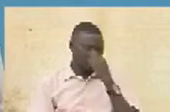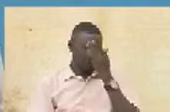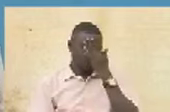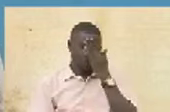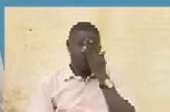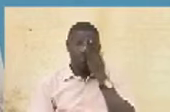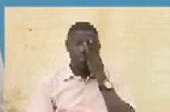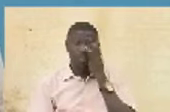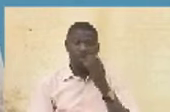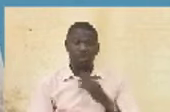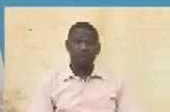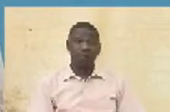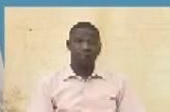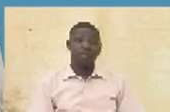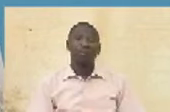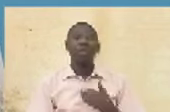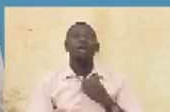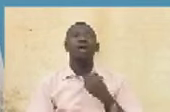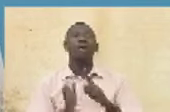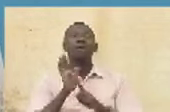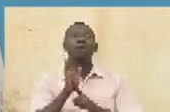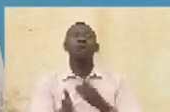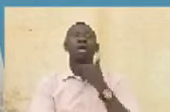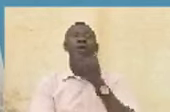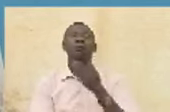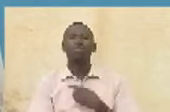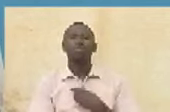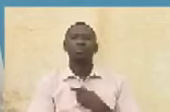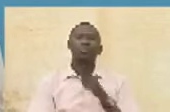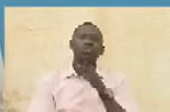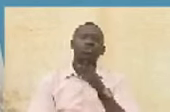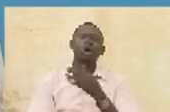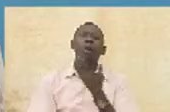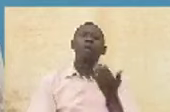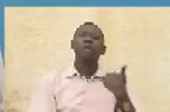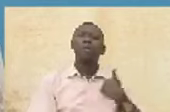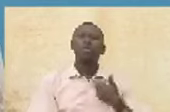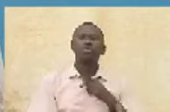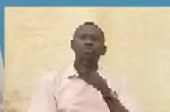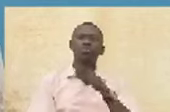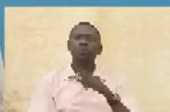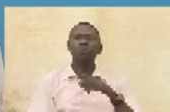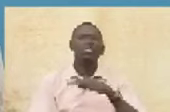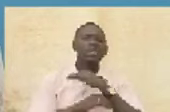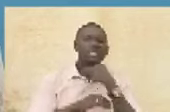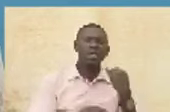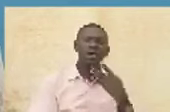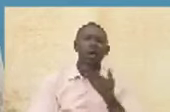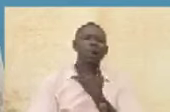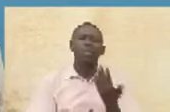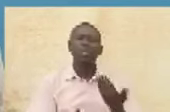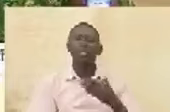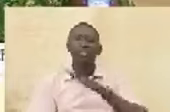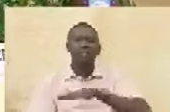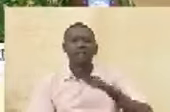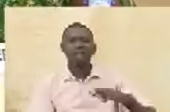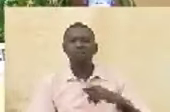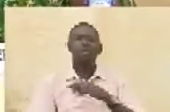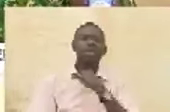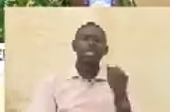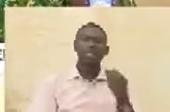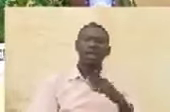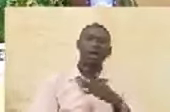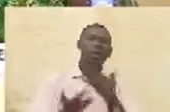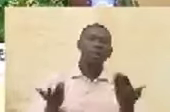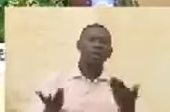Well, they will ask us, how many people did you kill? How many children did you kill? And how many of them did you